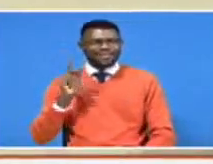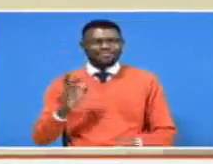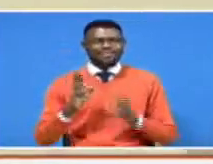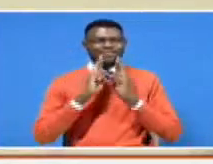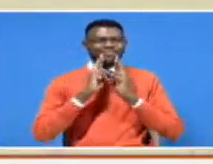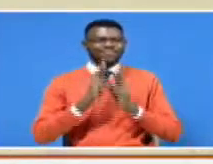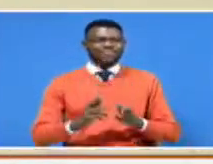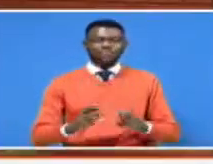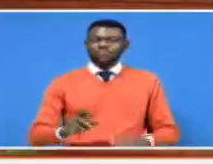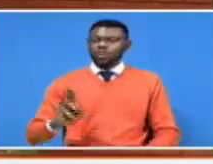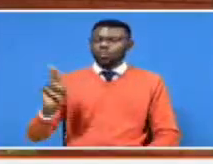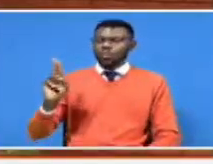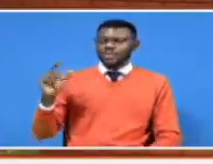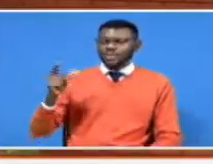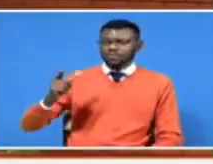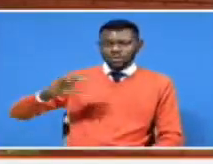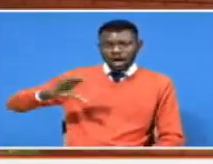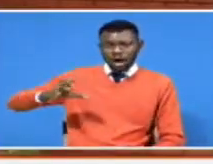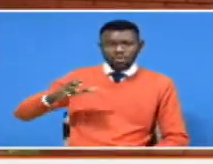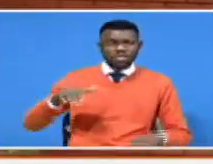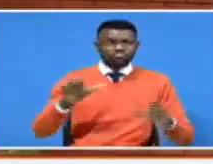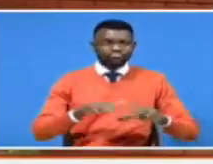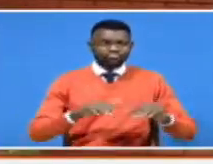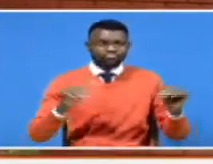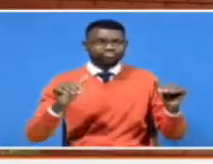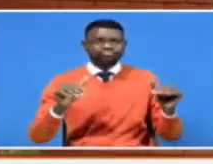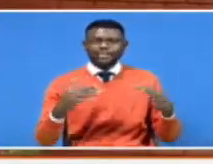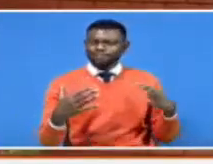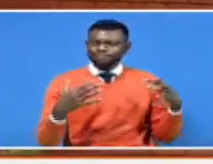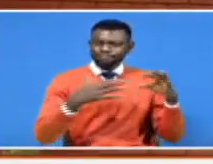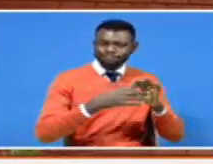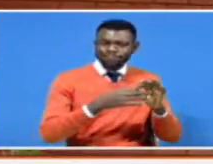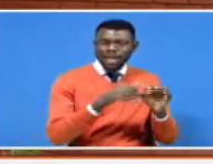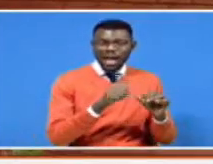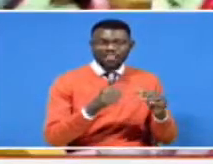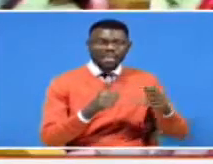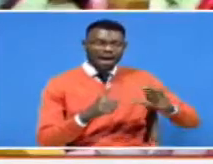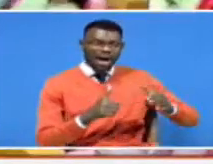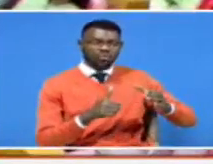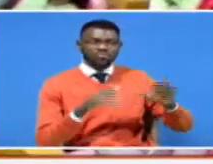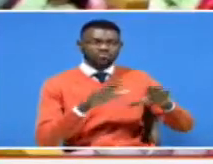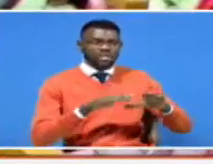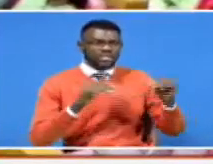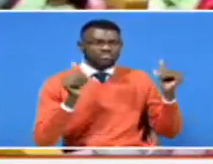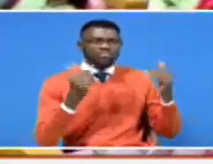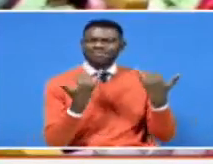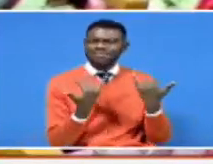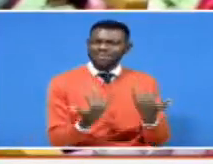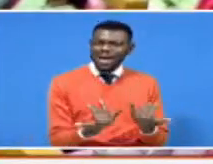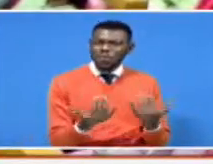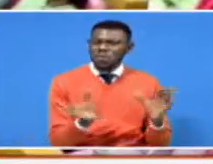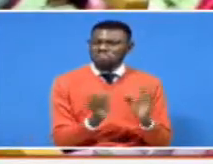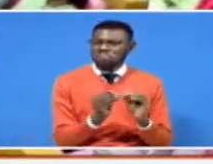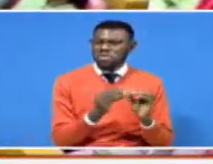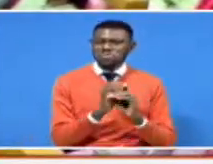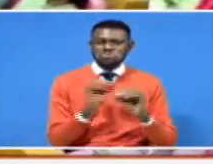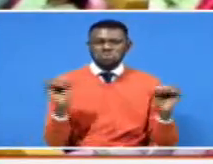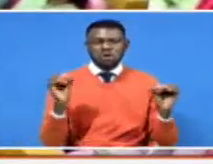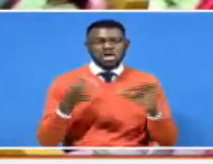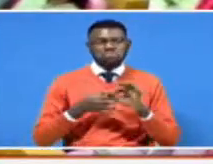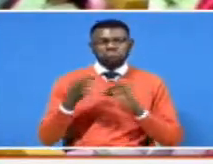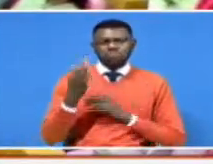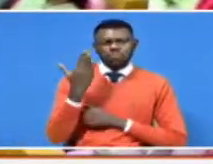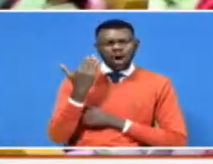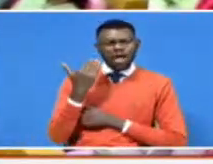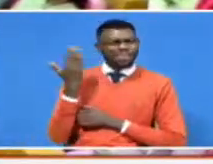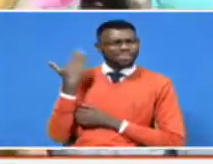Western Gishu County Assembly joined tens of other county assemblies that have indefinitely adjourned their sittings. This comes just a week after the